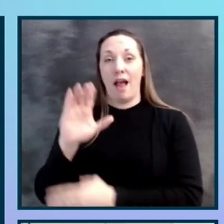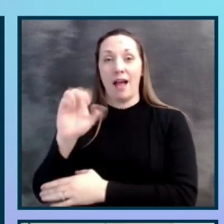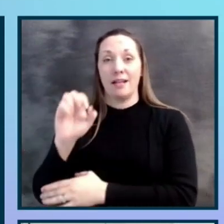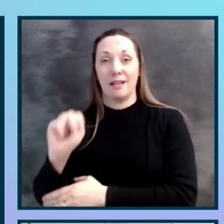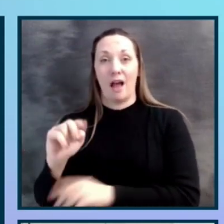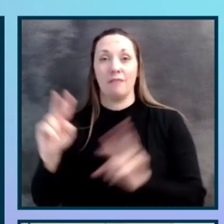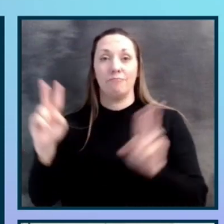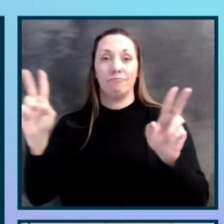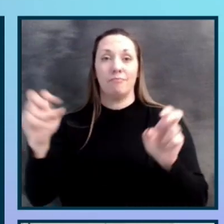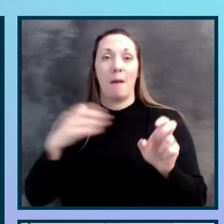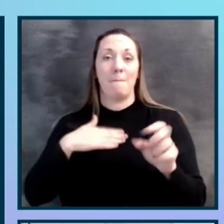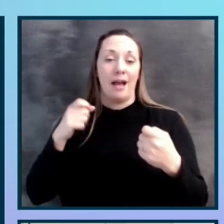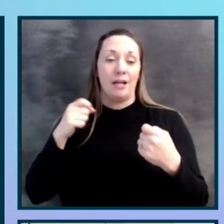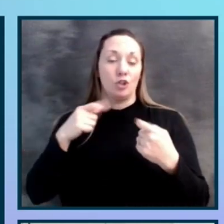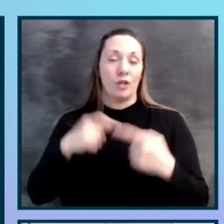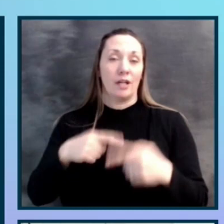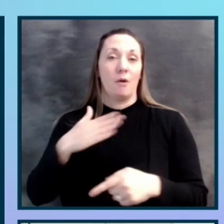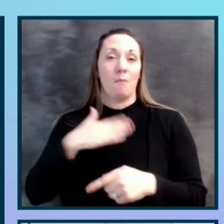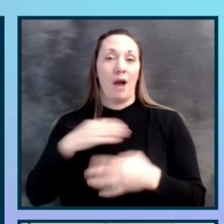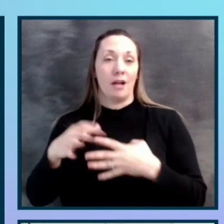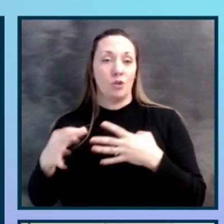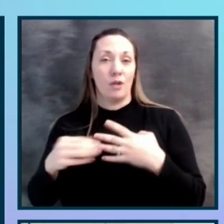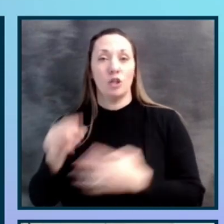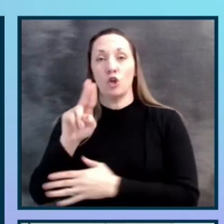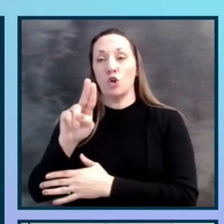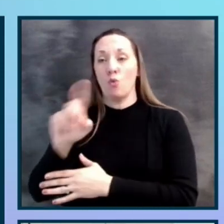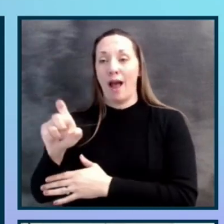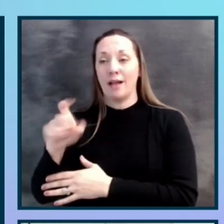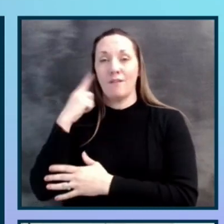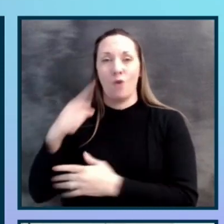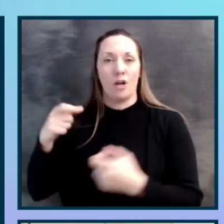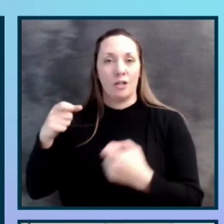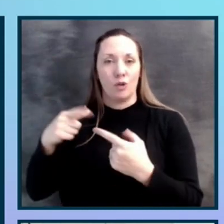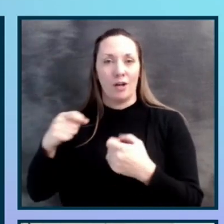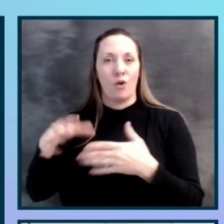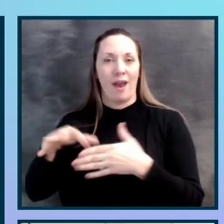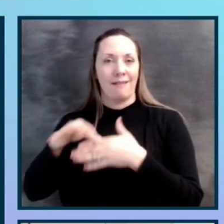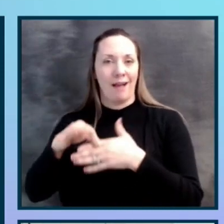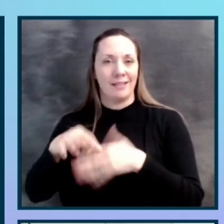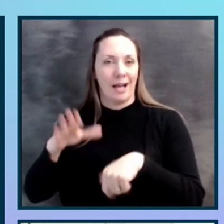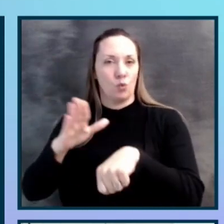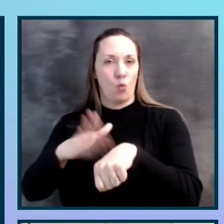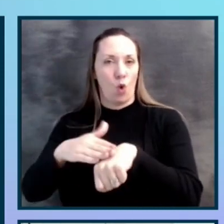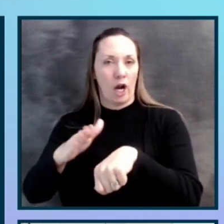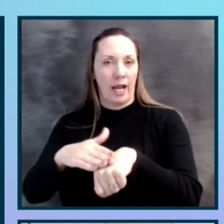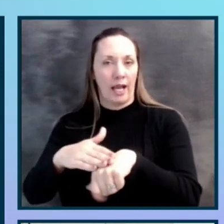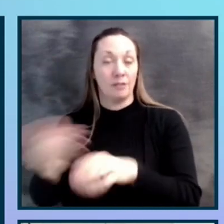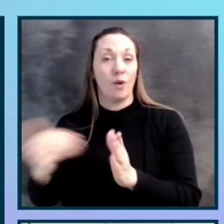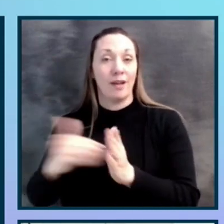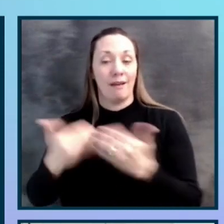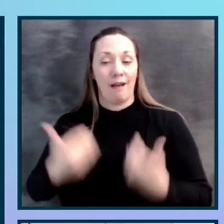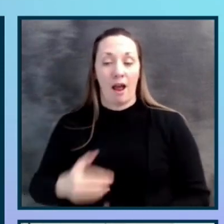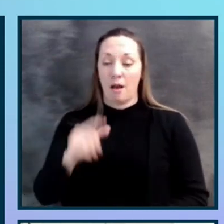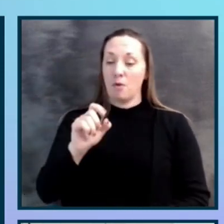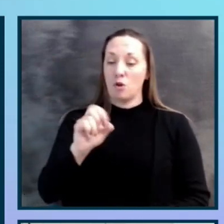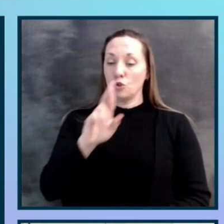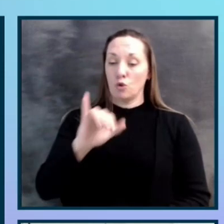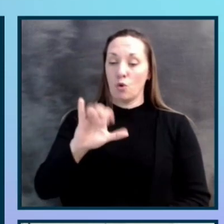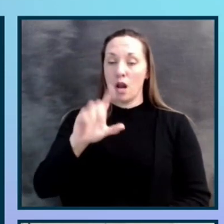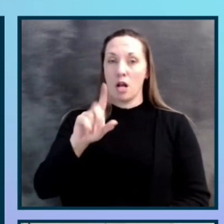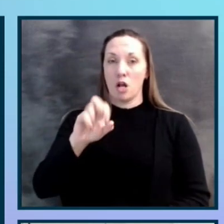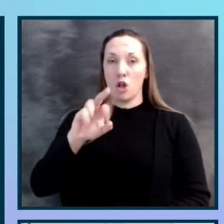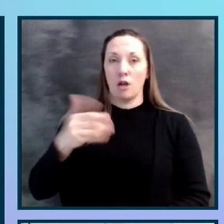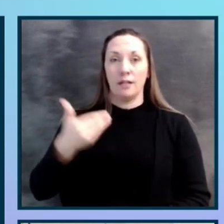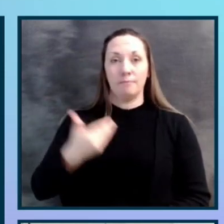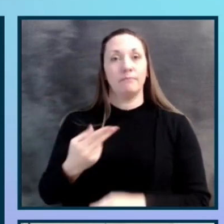Choice, UX for Trigger and Content Warnings. So like I said, I'm Tori Clark. My pronouns are she